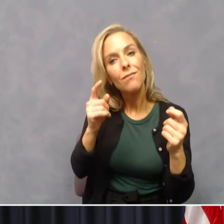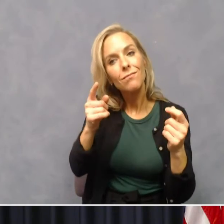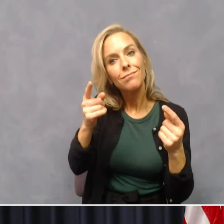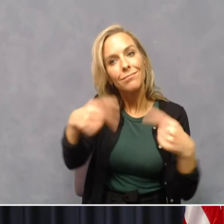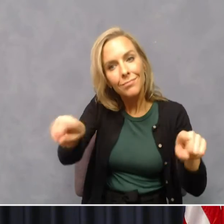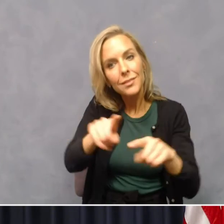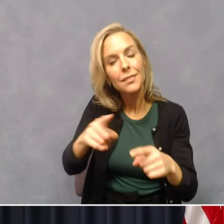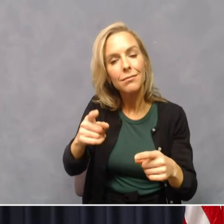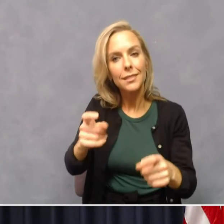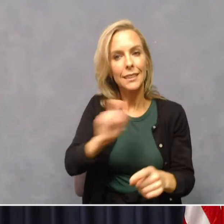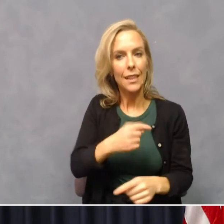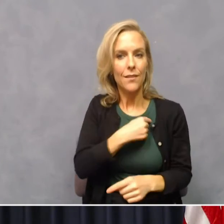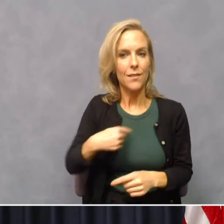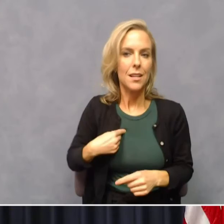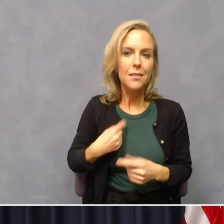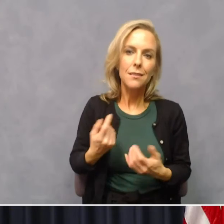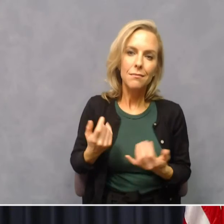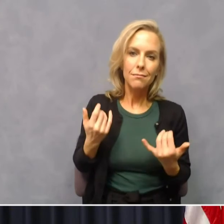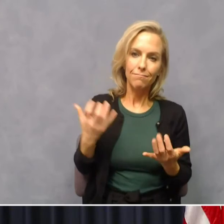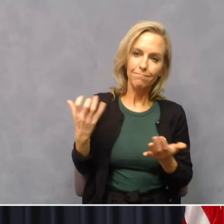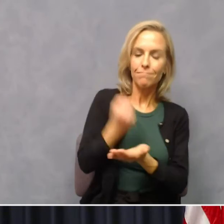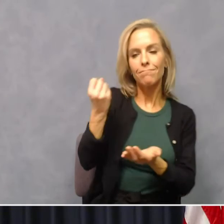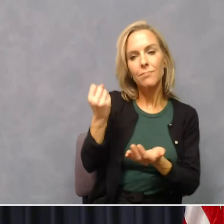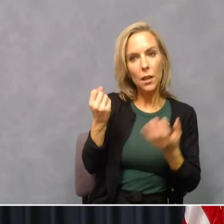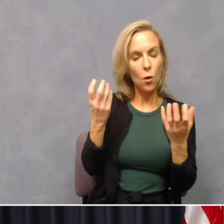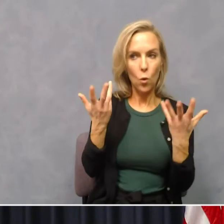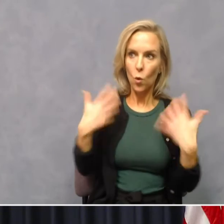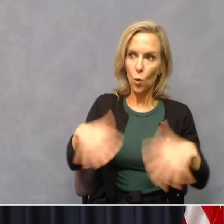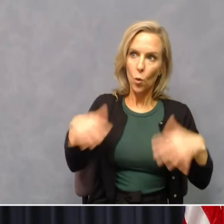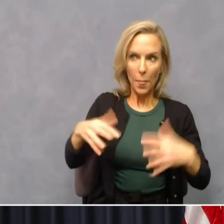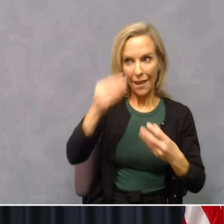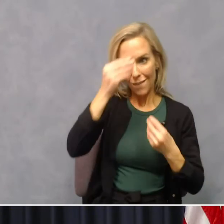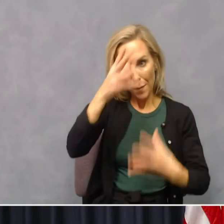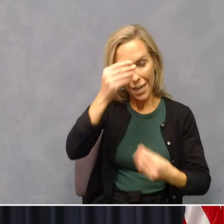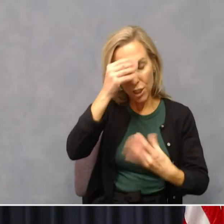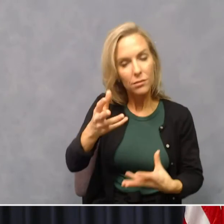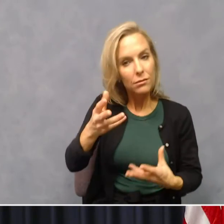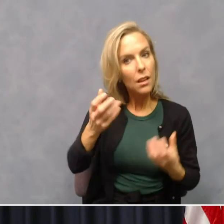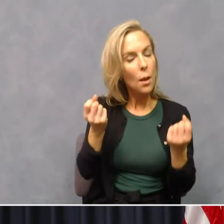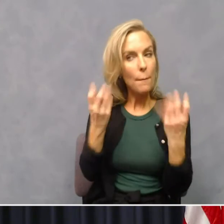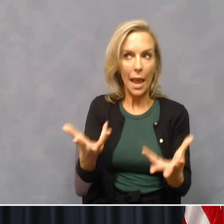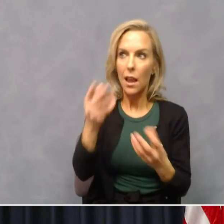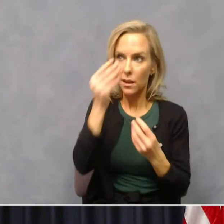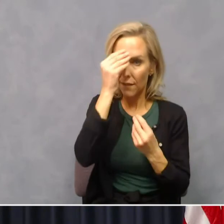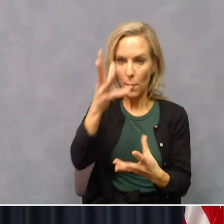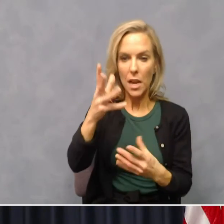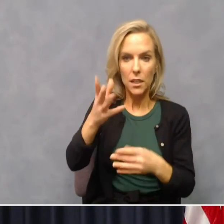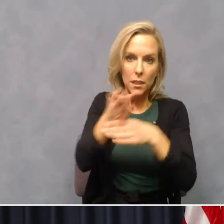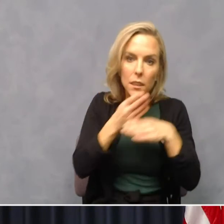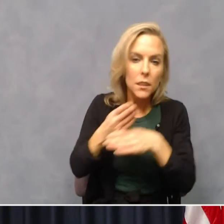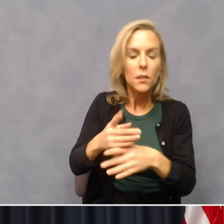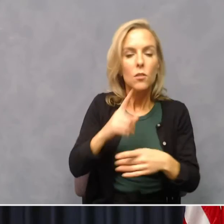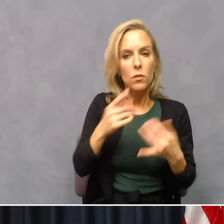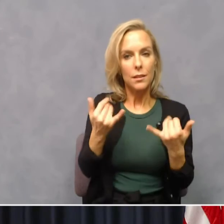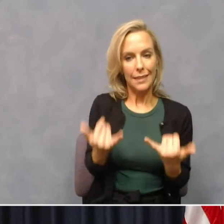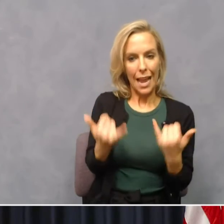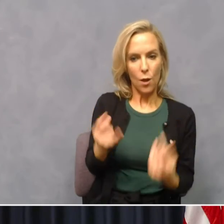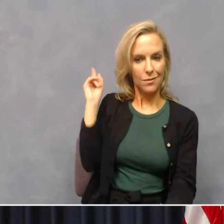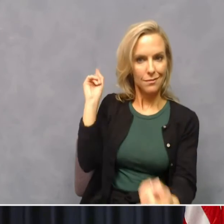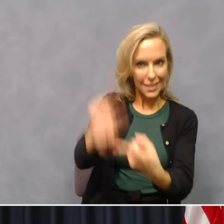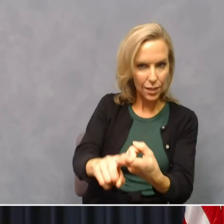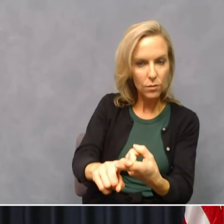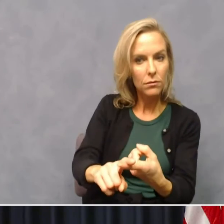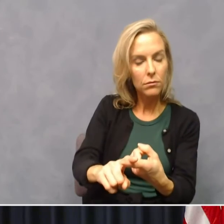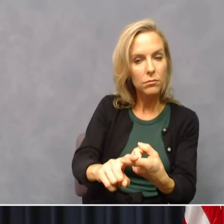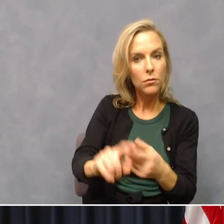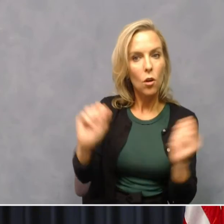time today. A lot of information that's out there, and there's a lot of information that's going to be happening from now until when we can get everybody